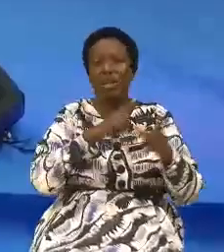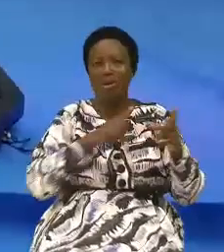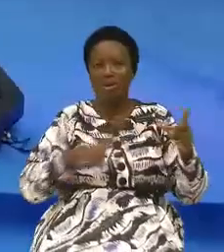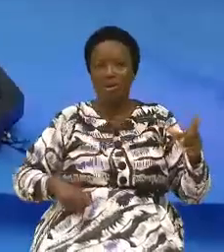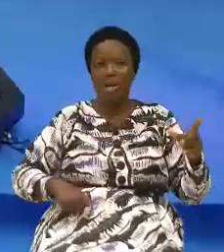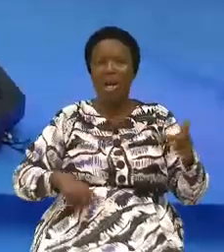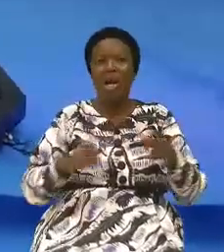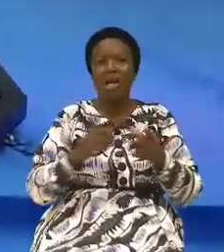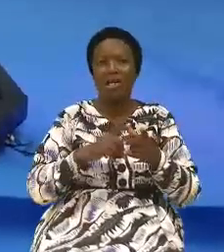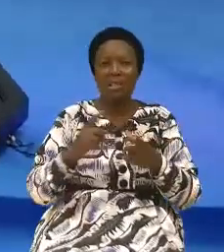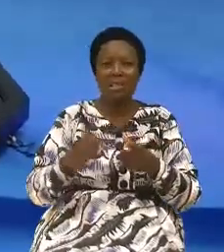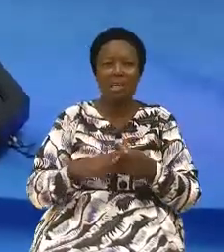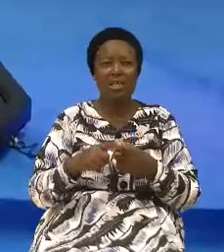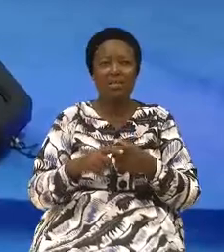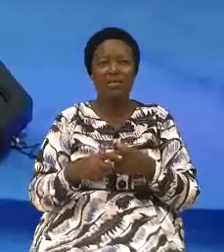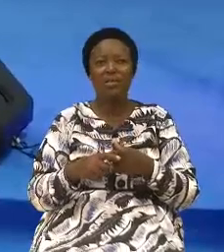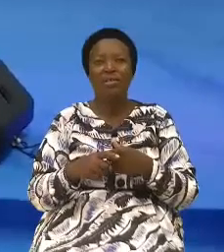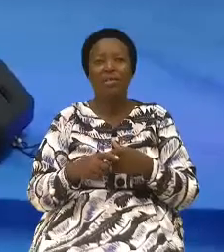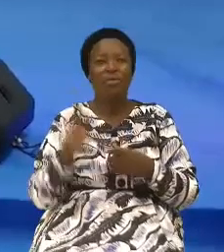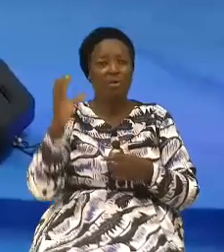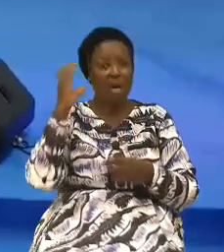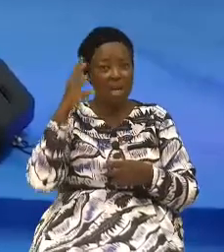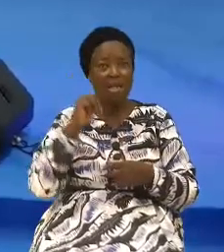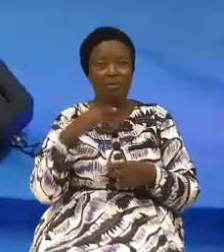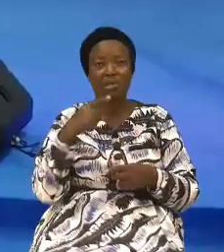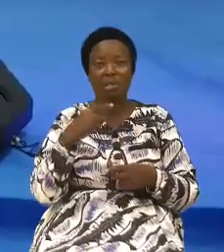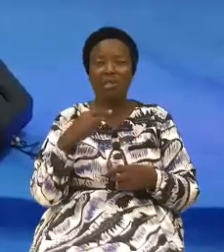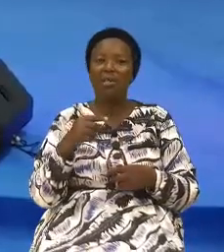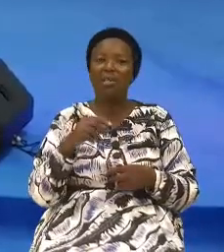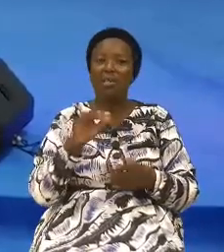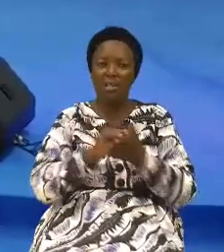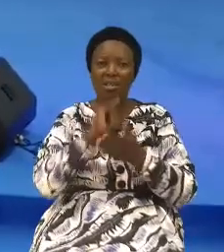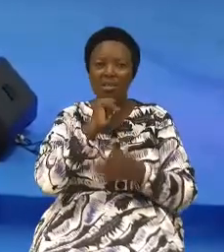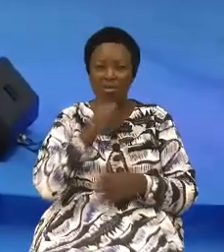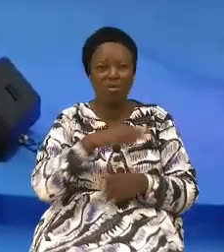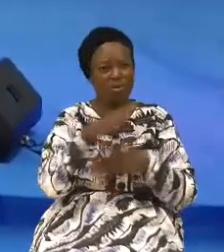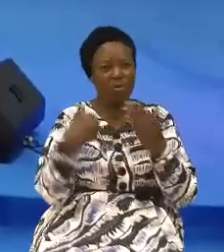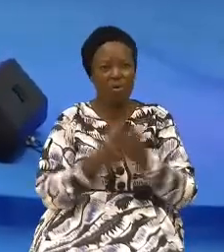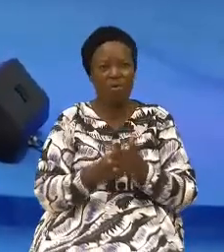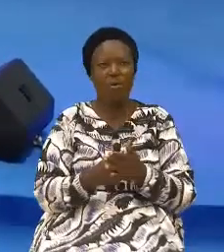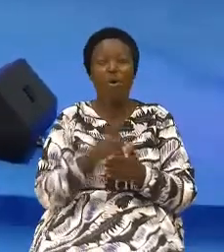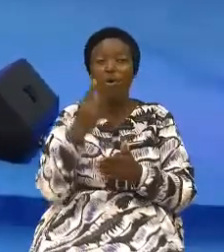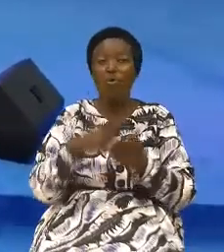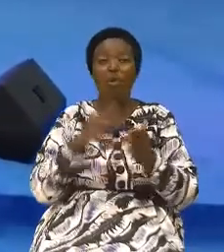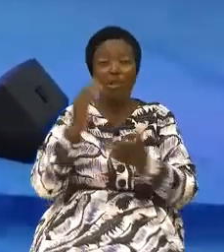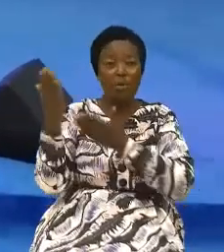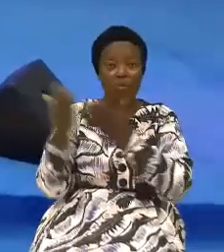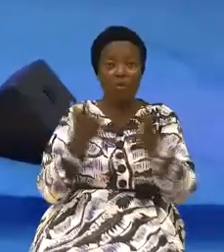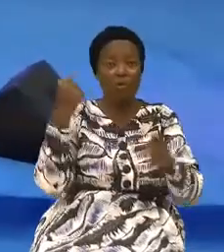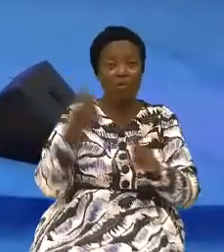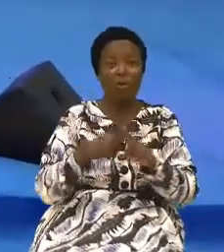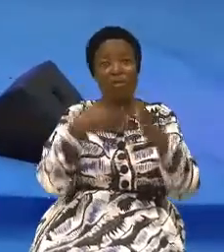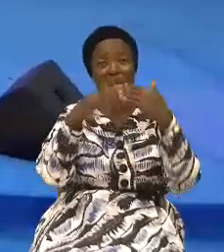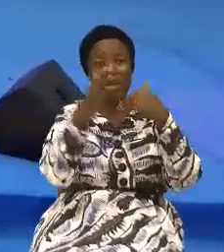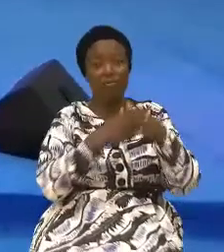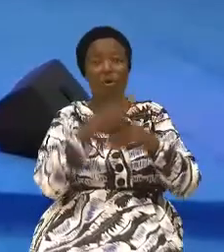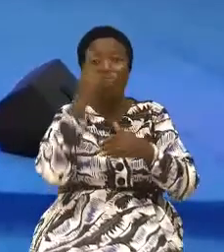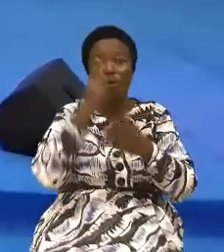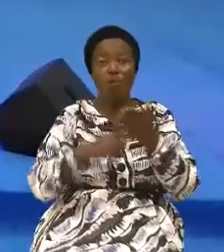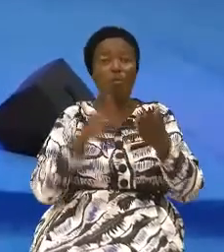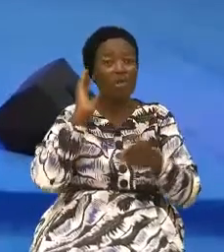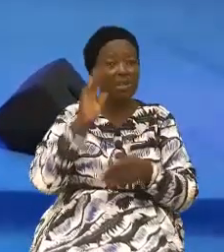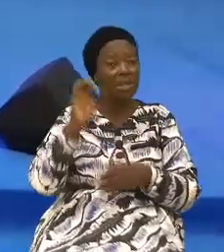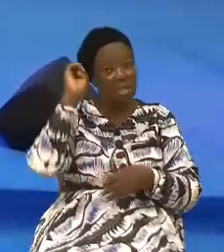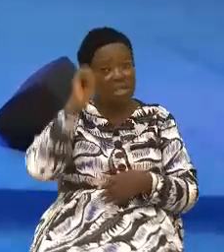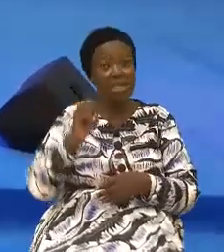then says, that's not all. What he brought from heaven, what he paved the